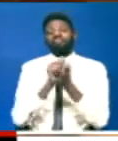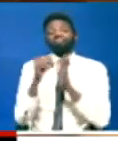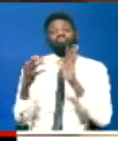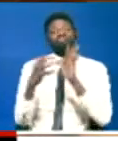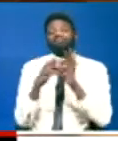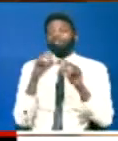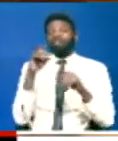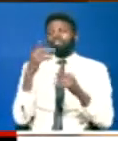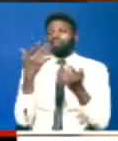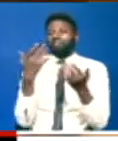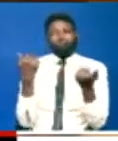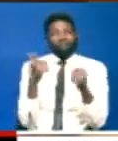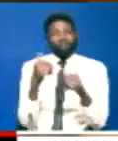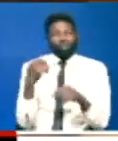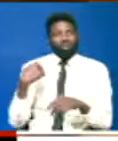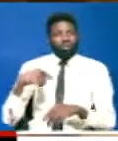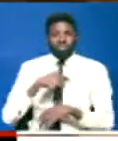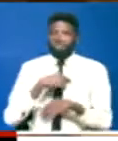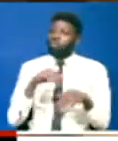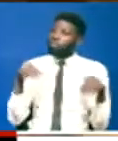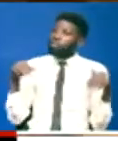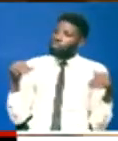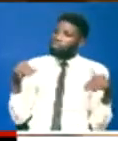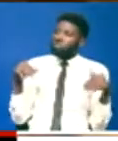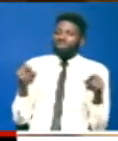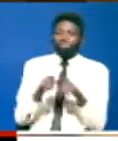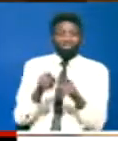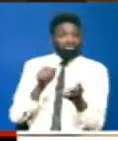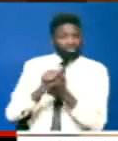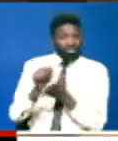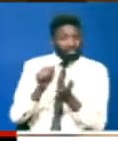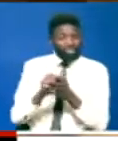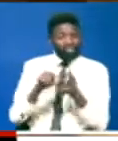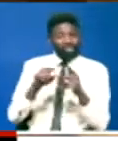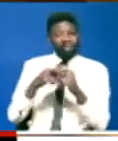want to tell us that we wait for this printing to begin at what time and other activities.